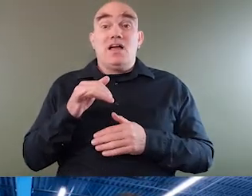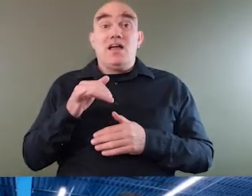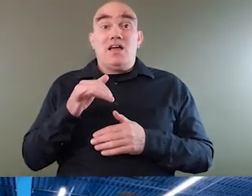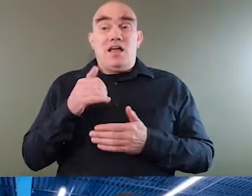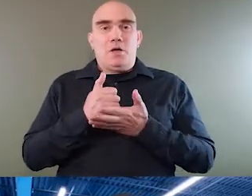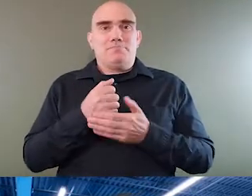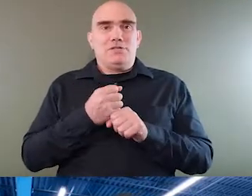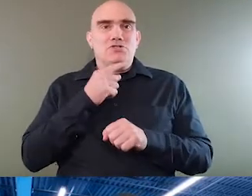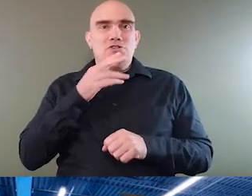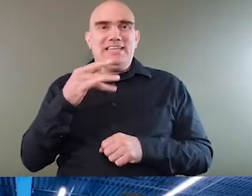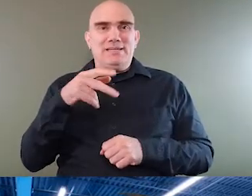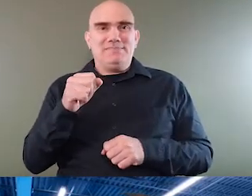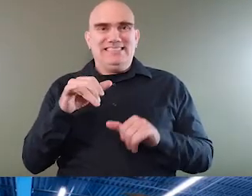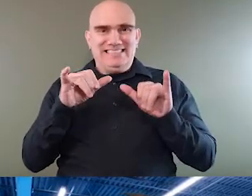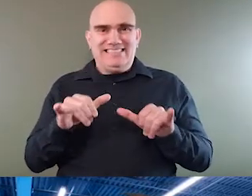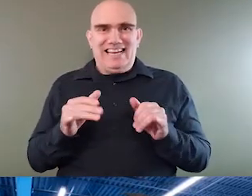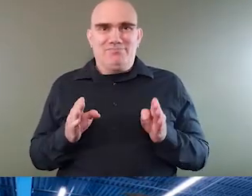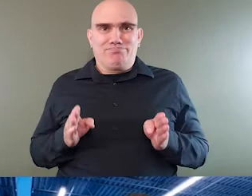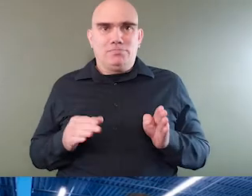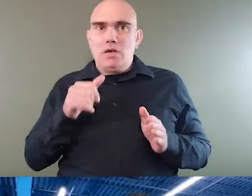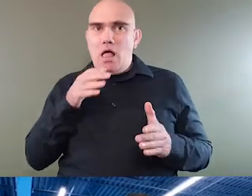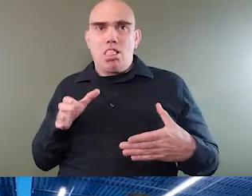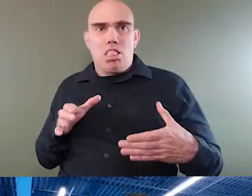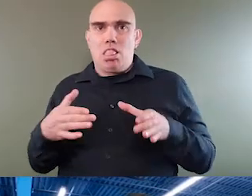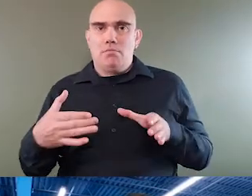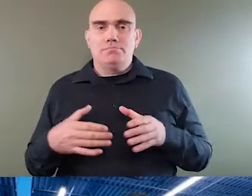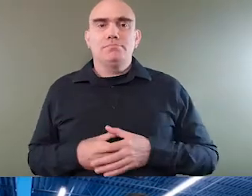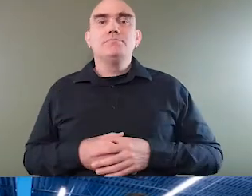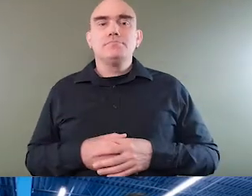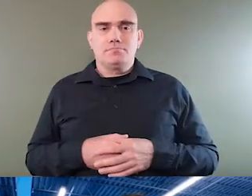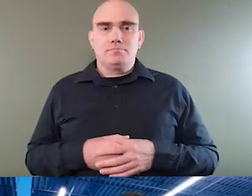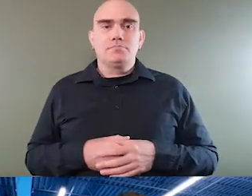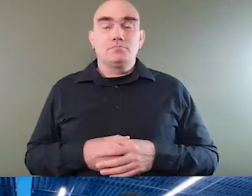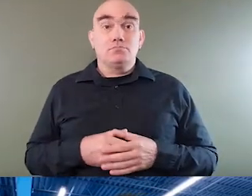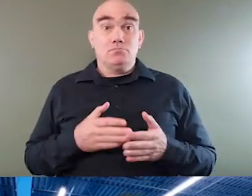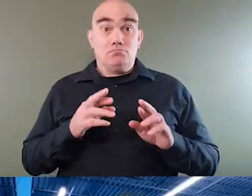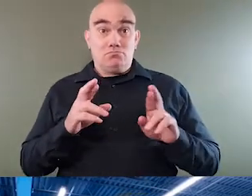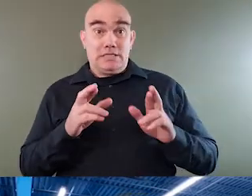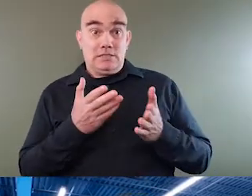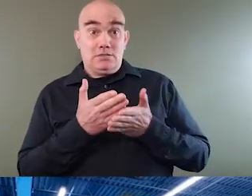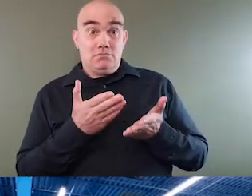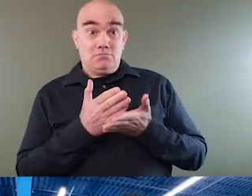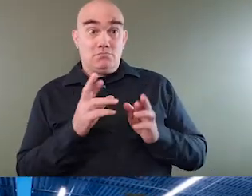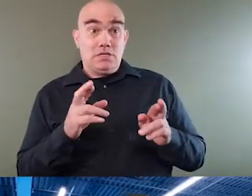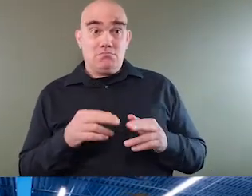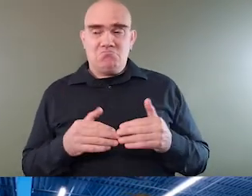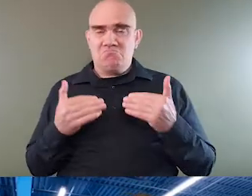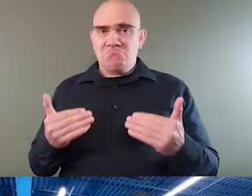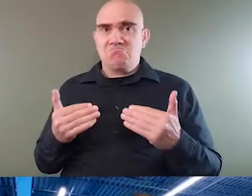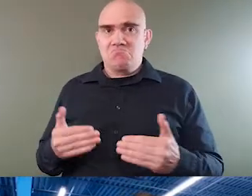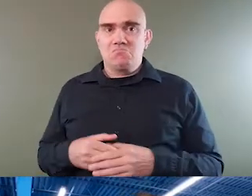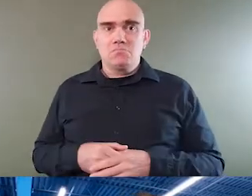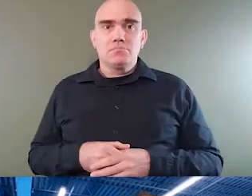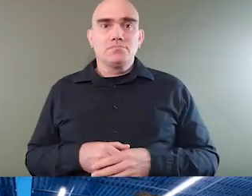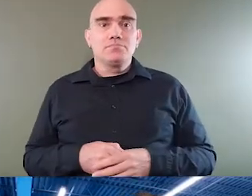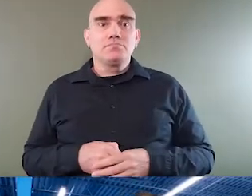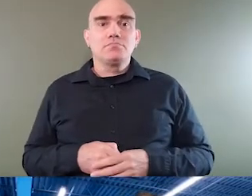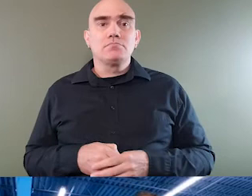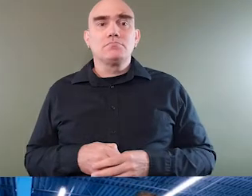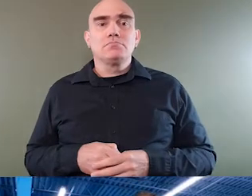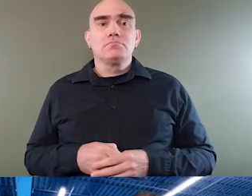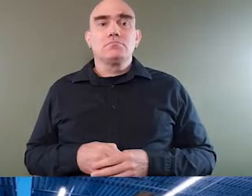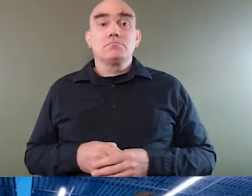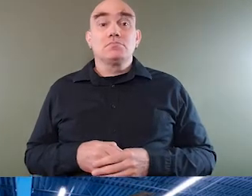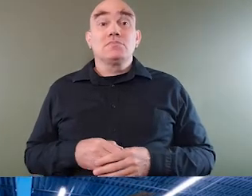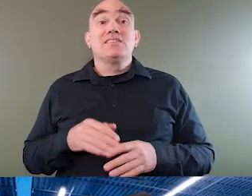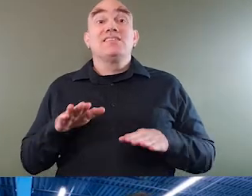or twist, but stay forward. All right, are we ready? Let's do it. Lift